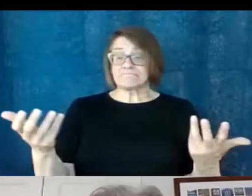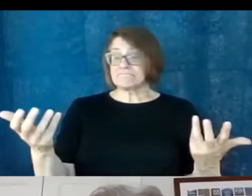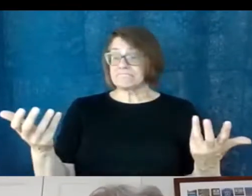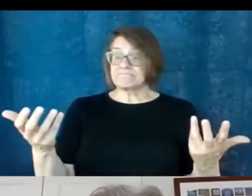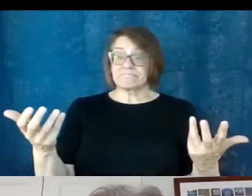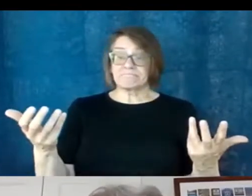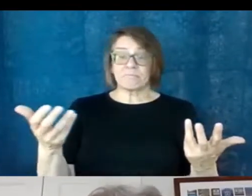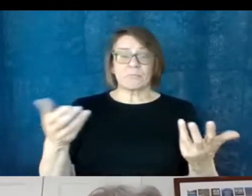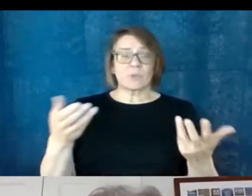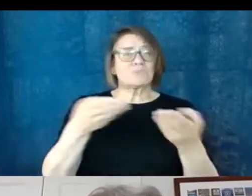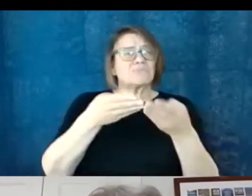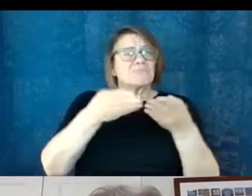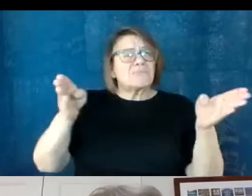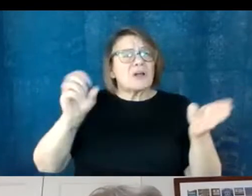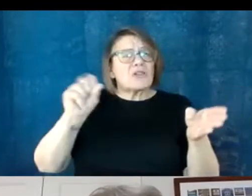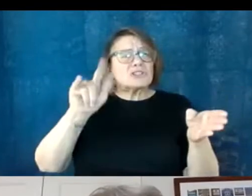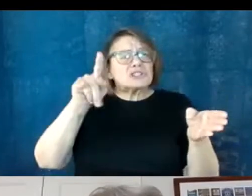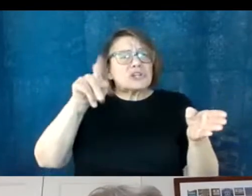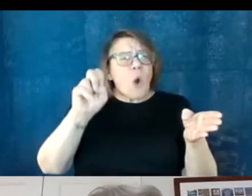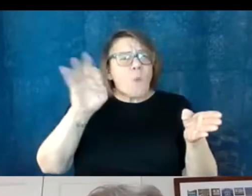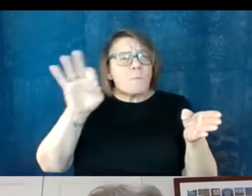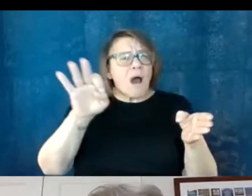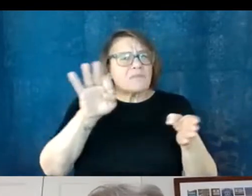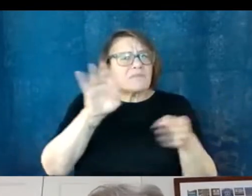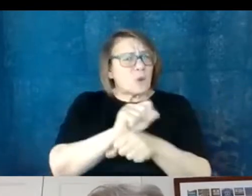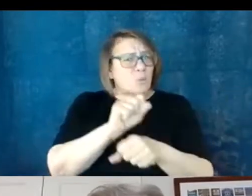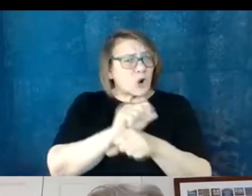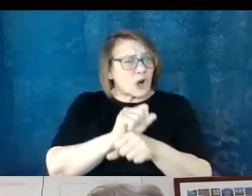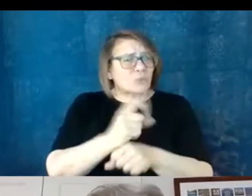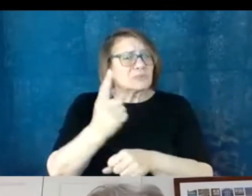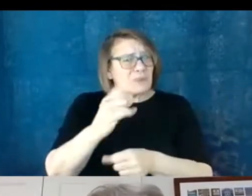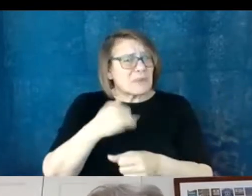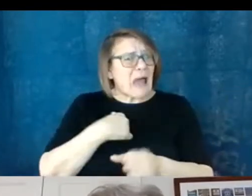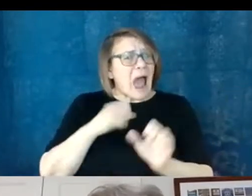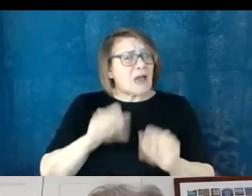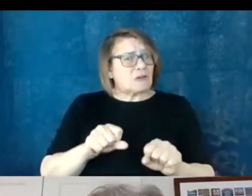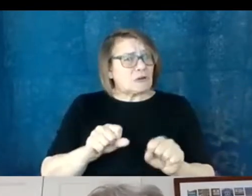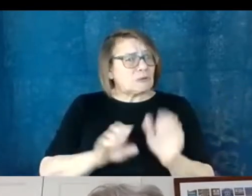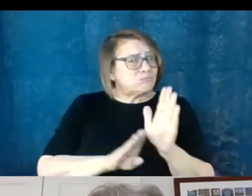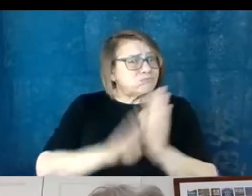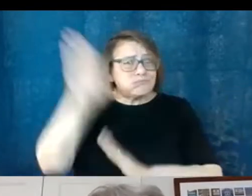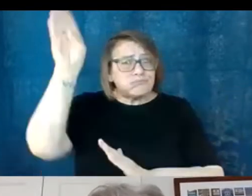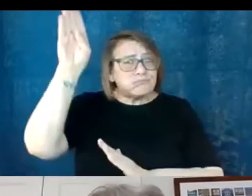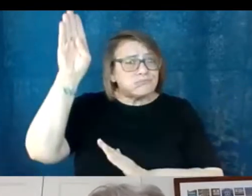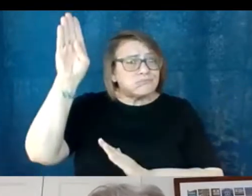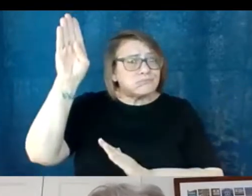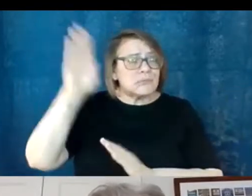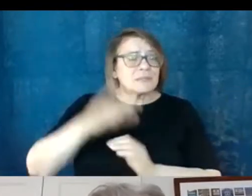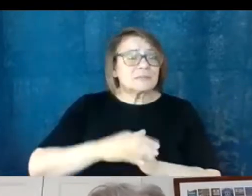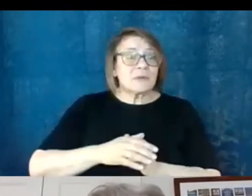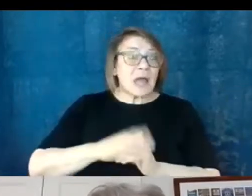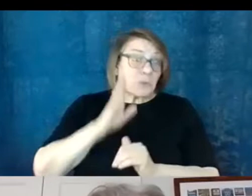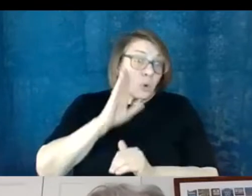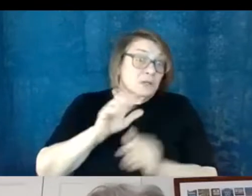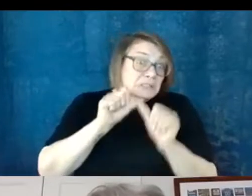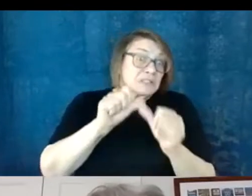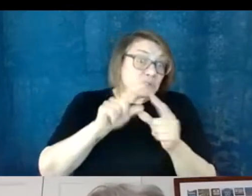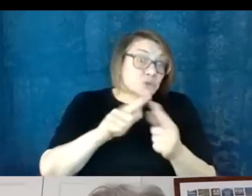the scope of the field was something that I could excel in and be interested